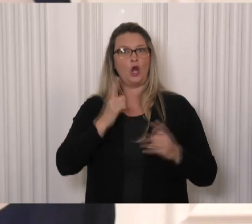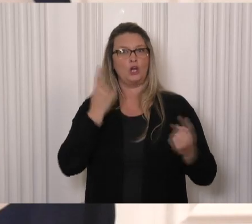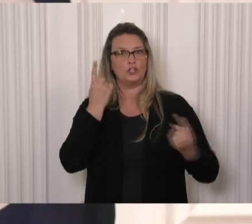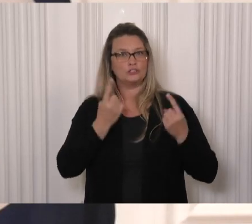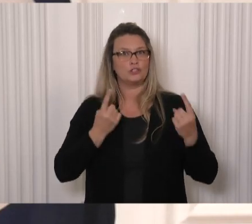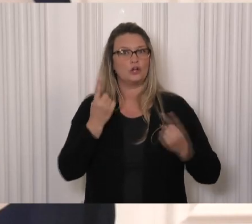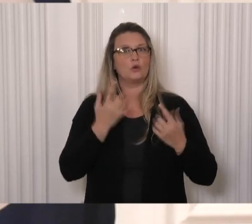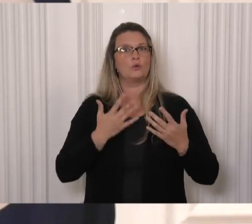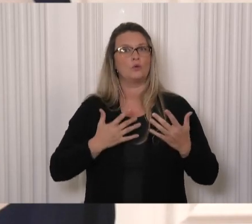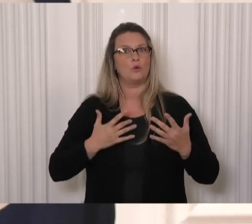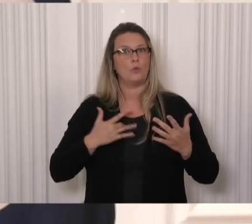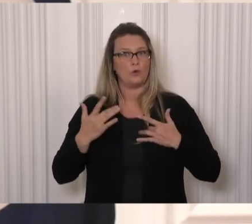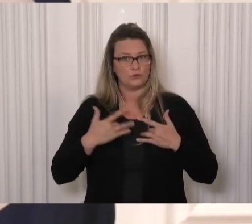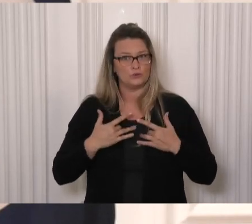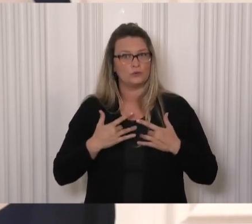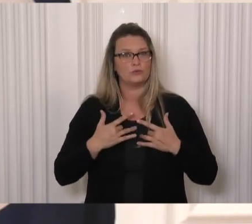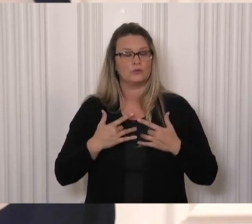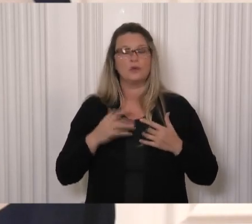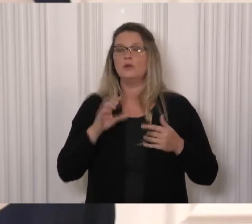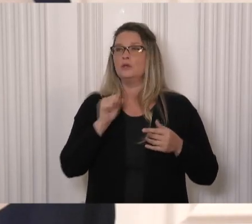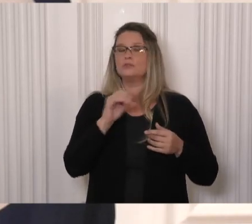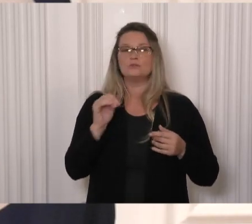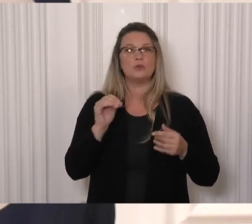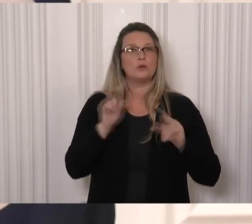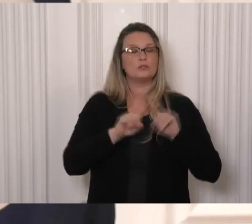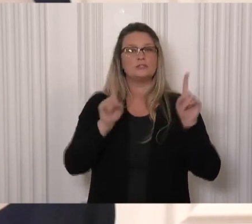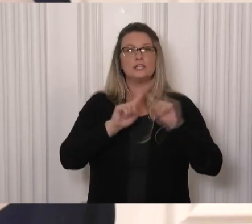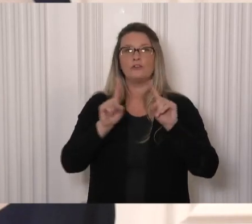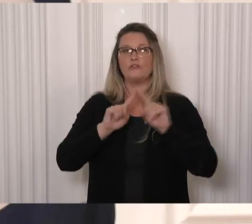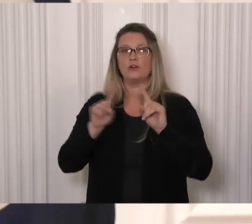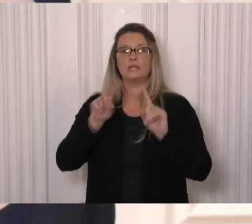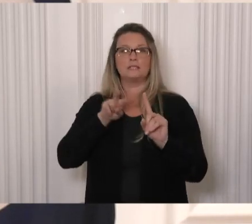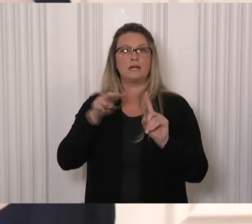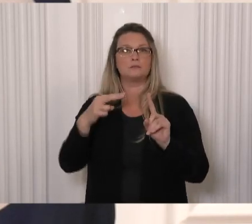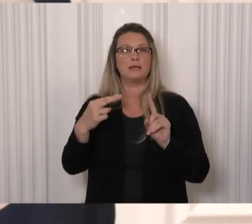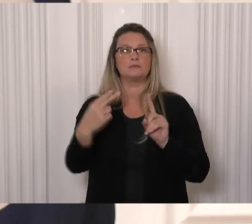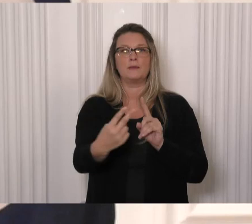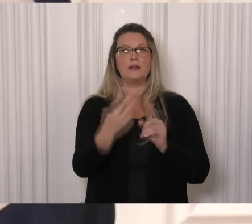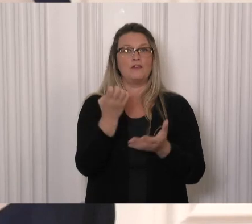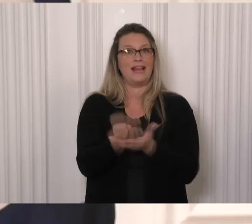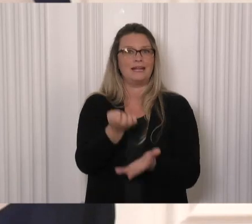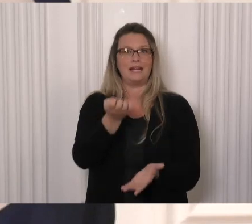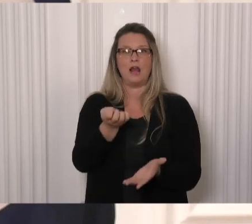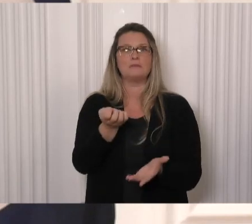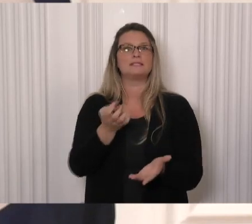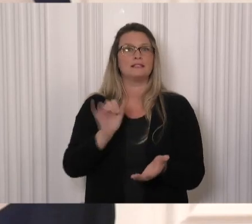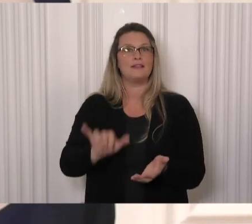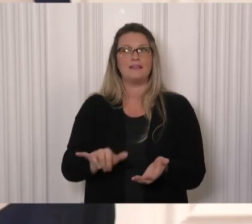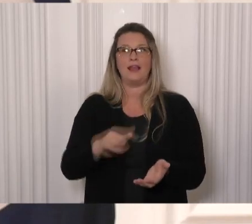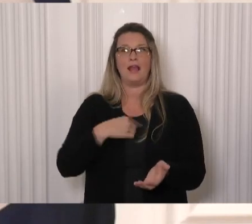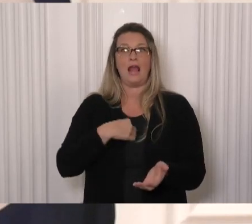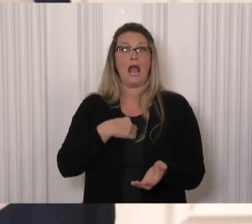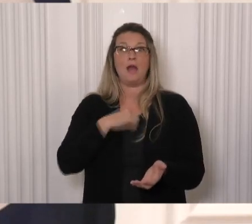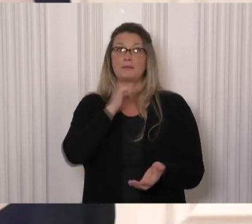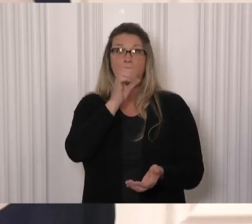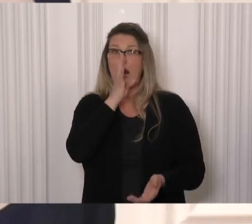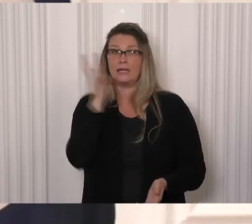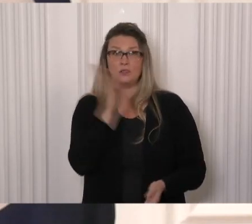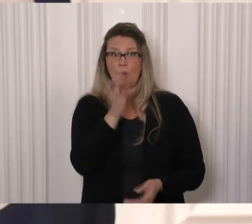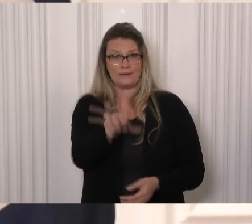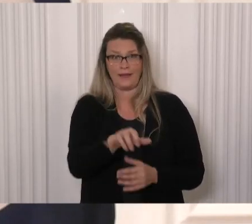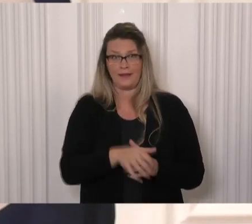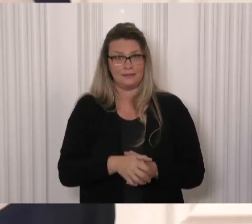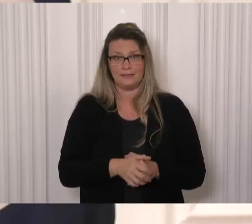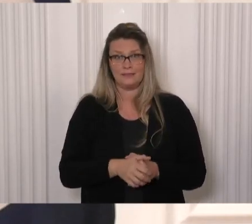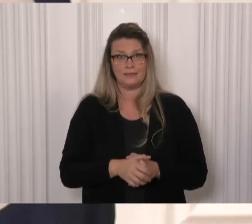worried. You know, so there's so many different aspects of this from the standpoint of the economics that I'm surely not being passive about. But Brian, if you